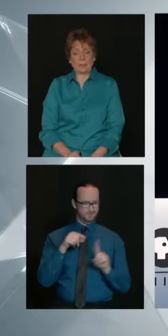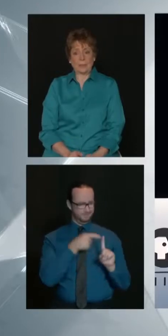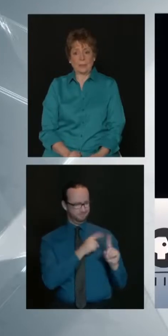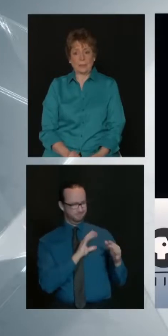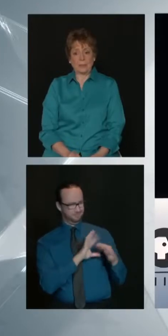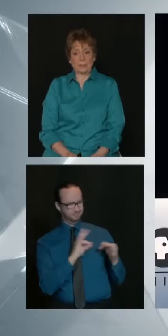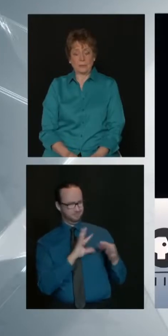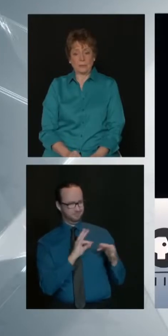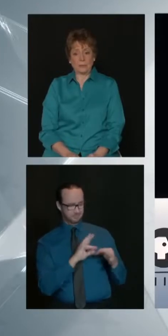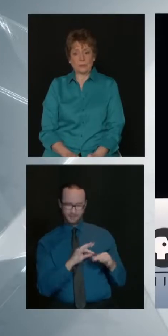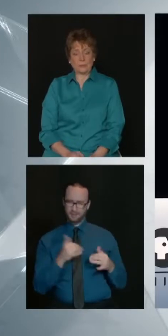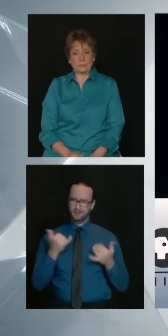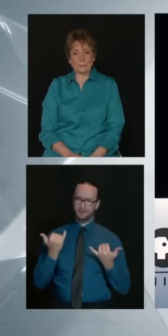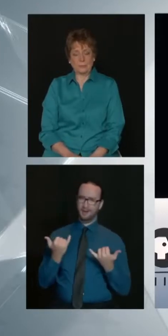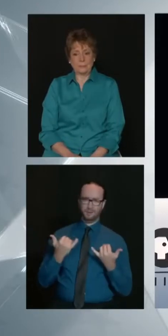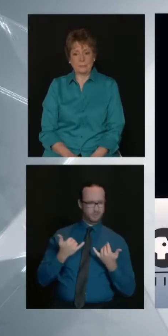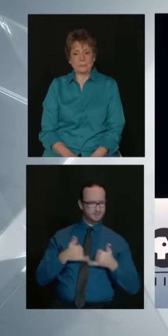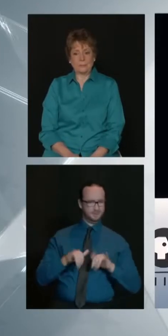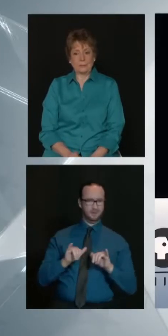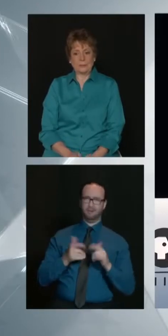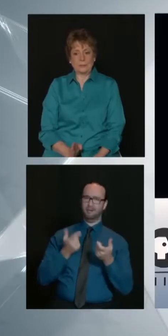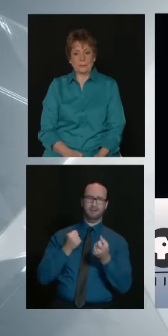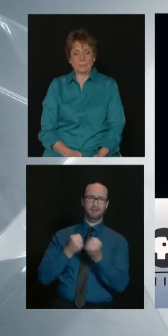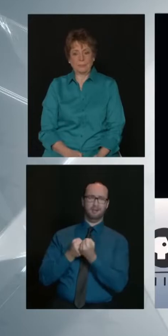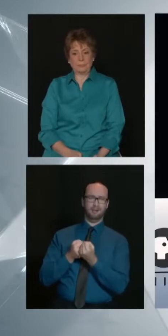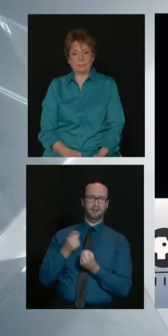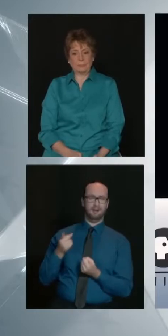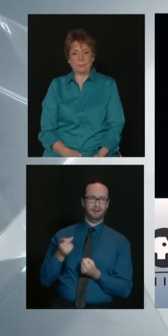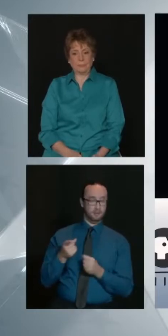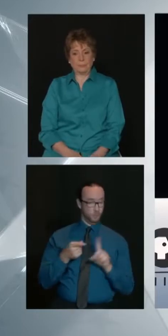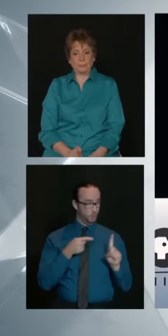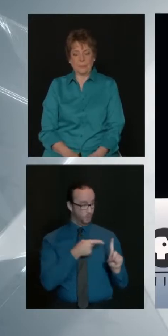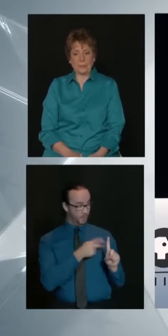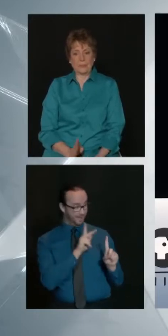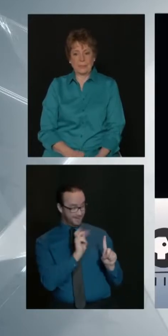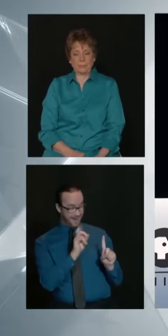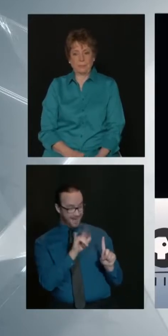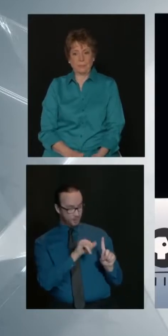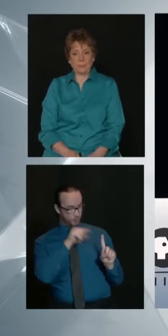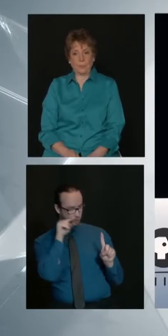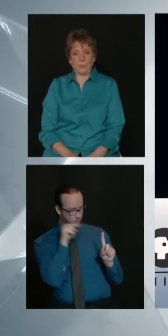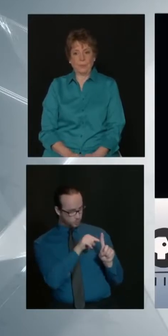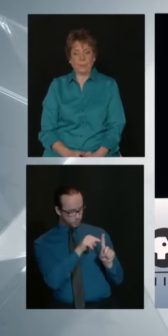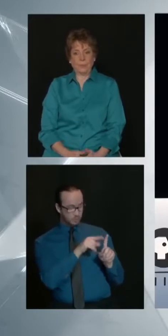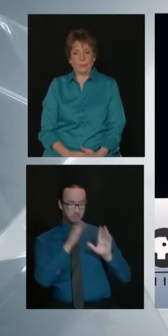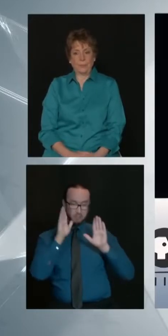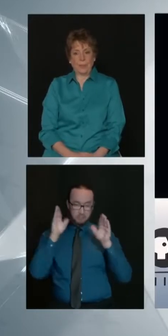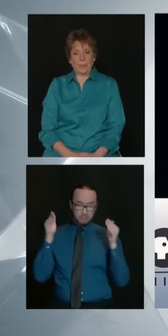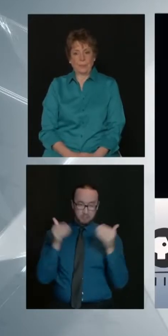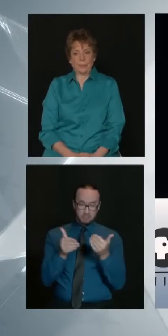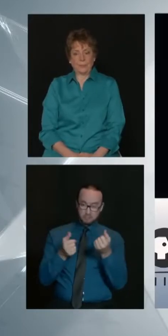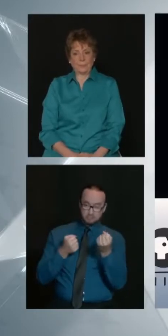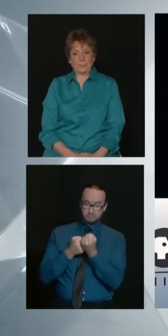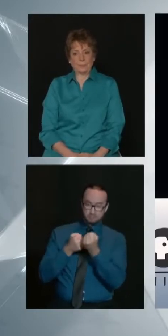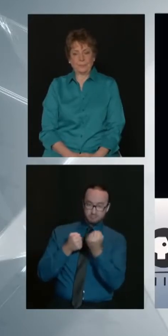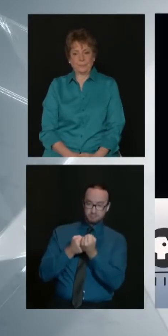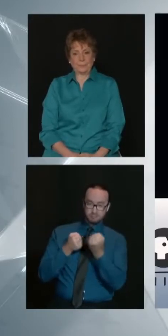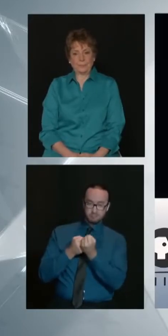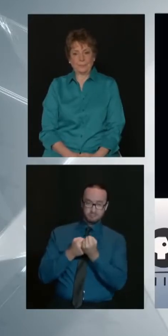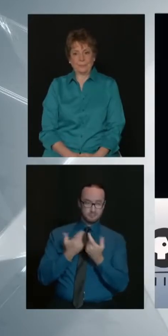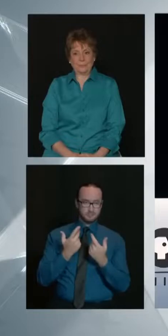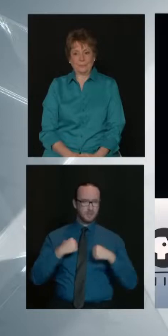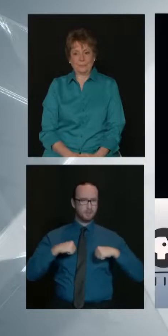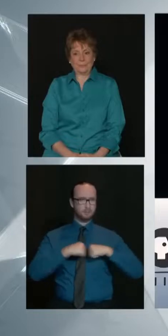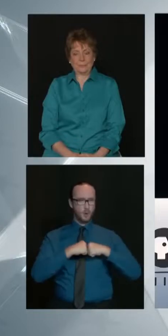secure the border. Mark Kelly, if this is the result of Senator Kelly being focused on the border, my gosh, he's the most ineffective and worst senator of all